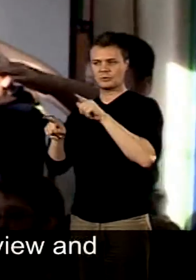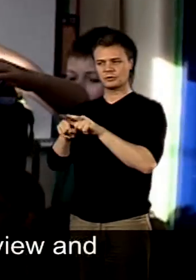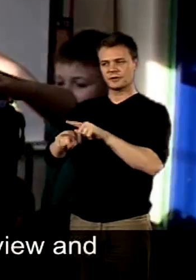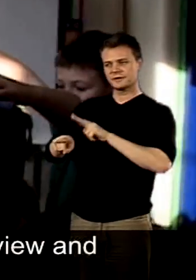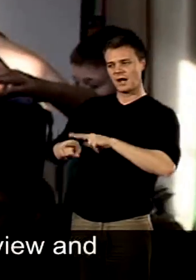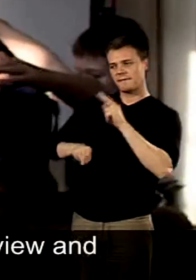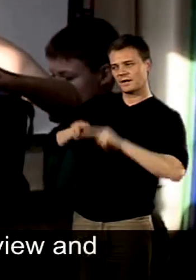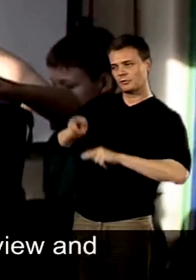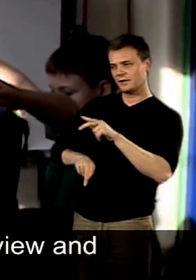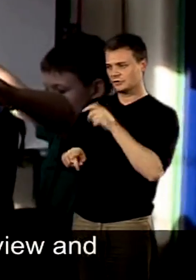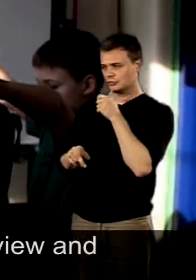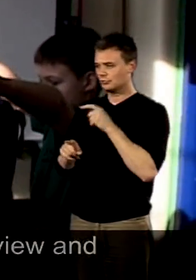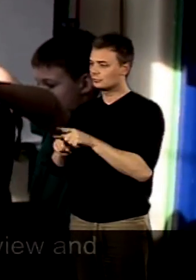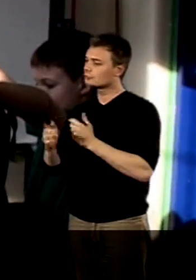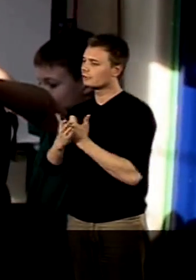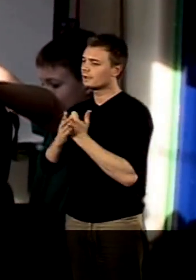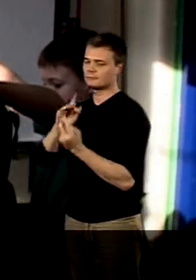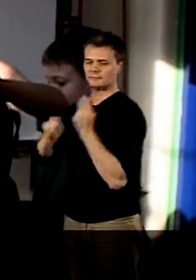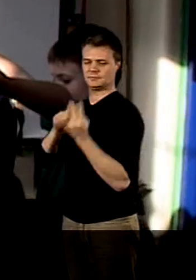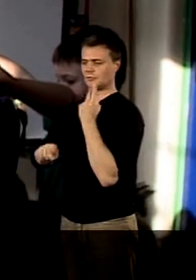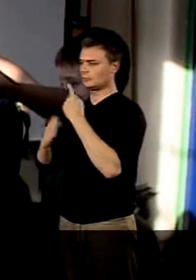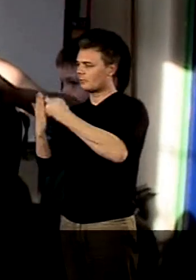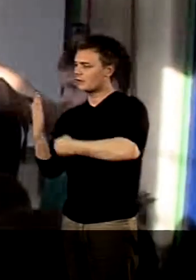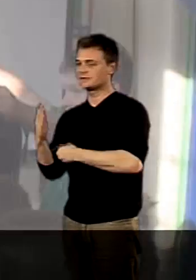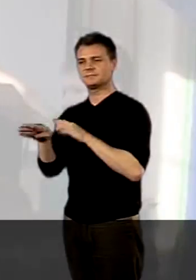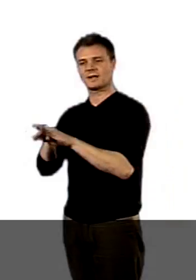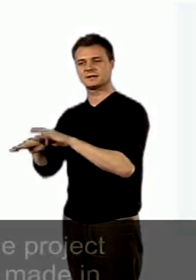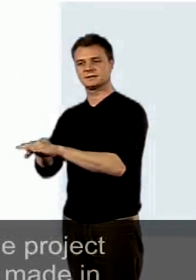regularly review and update policies and practice.